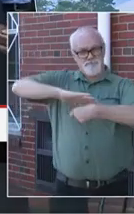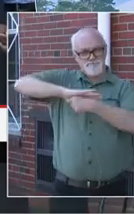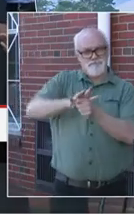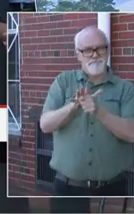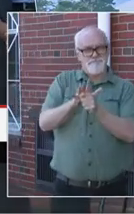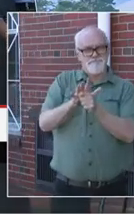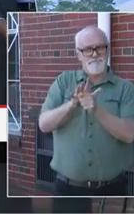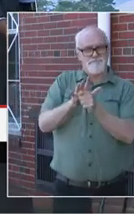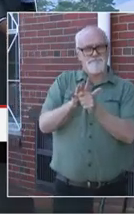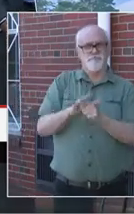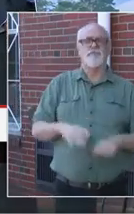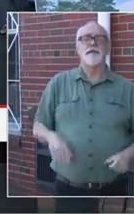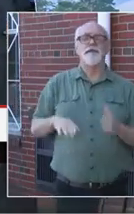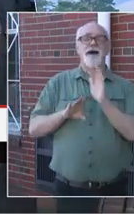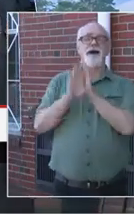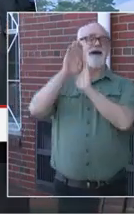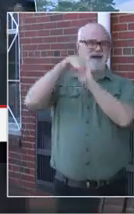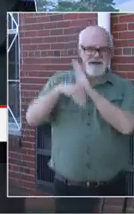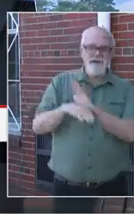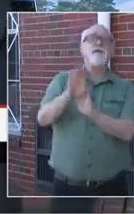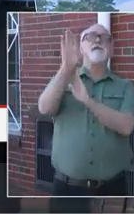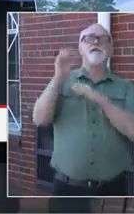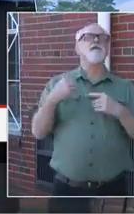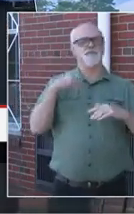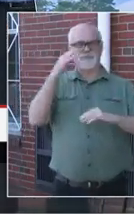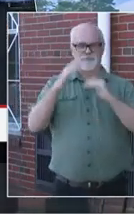in Washington, D.C.